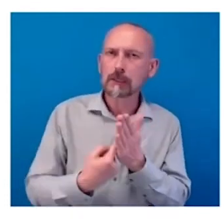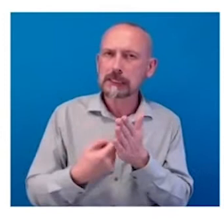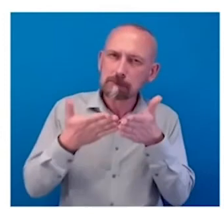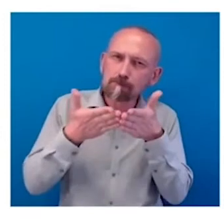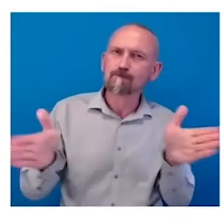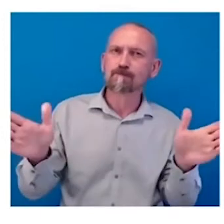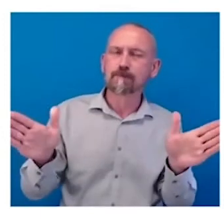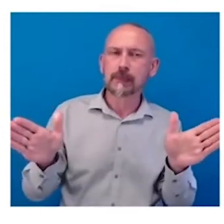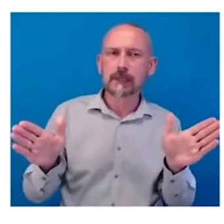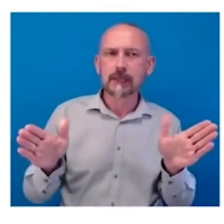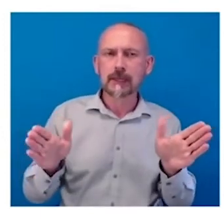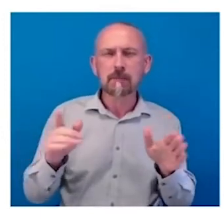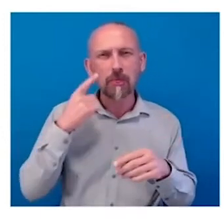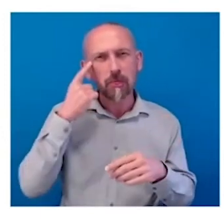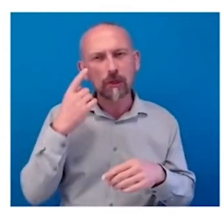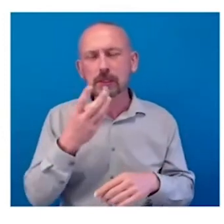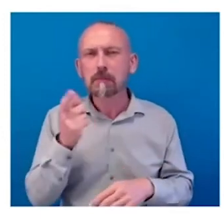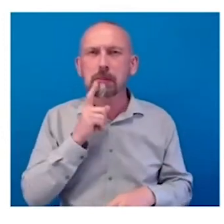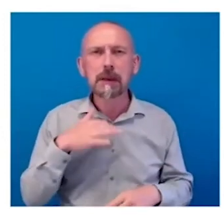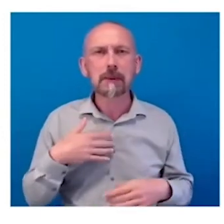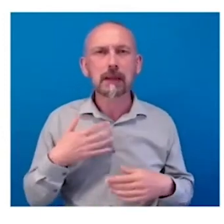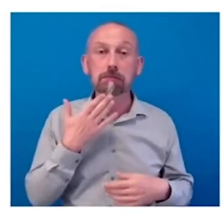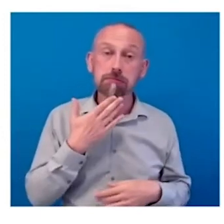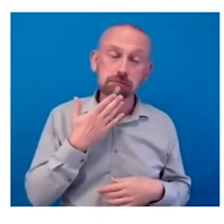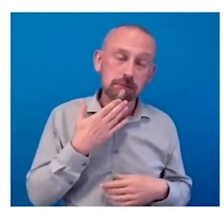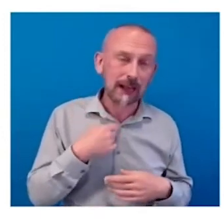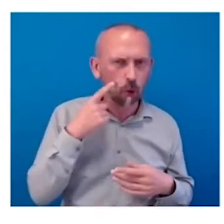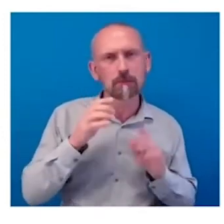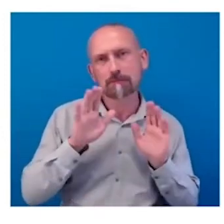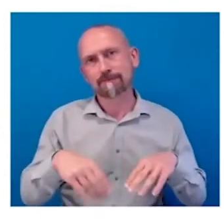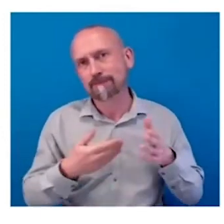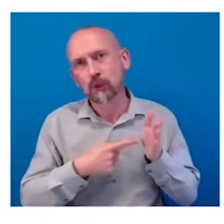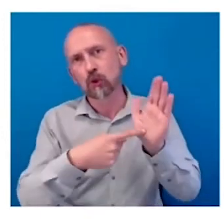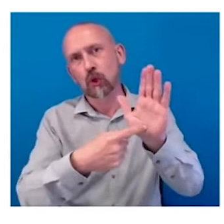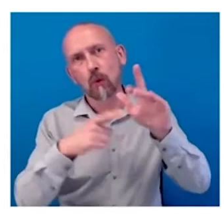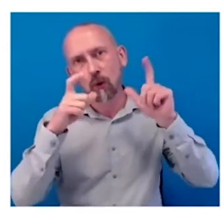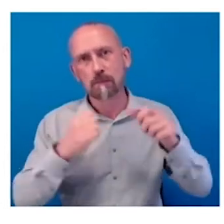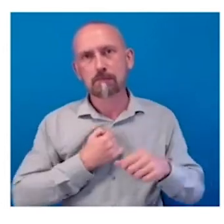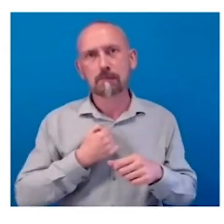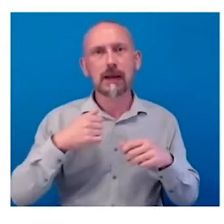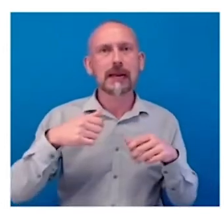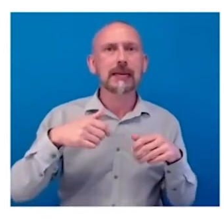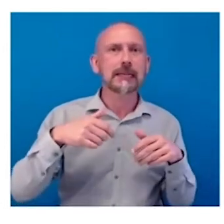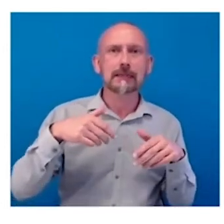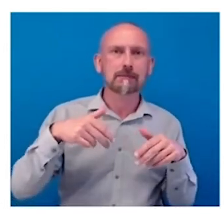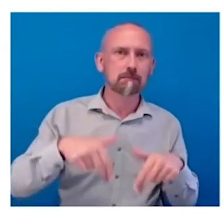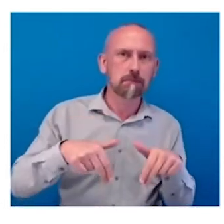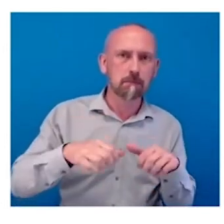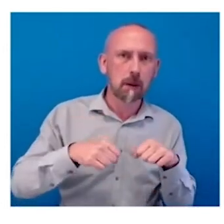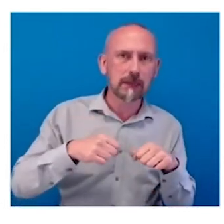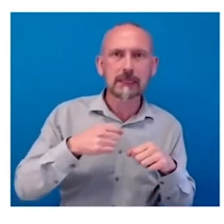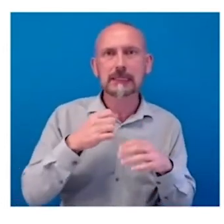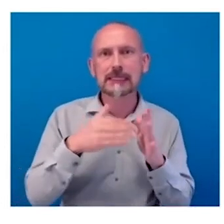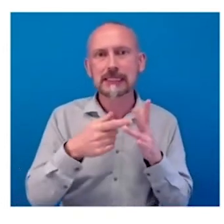some of you at this point, so I've included a photo of my new puppy, Ziggy. For anyone with visual impairment on the call, Ziggy is gray and white